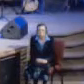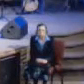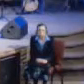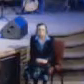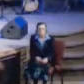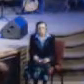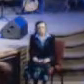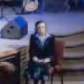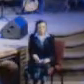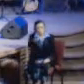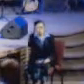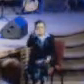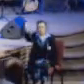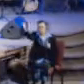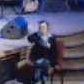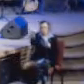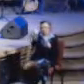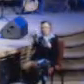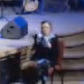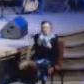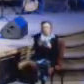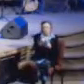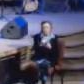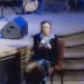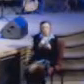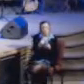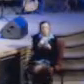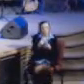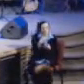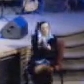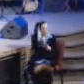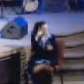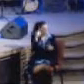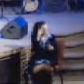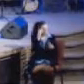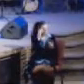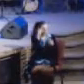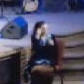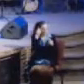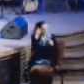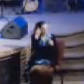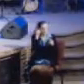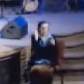So when God comes and allows you to go through a hard place,